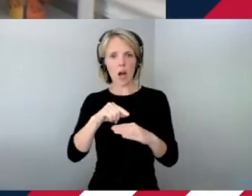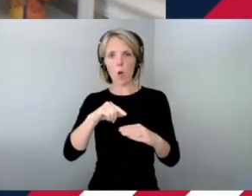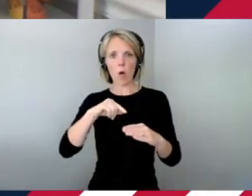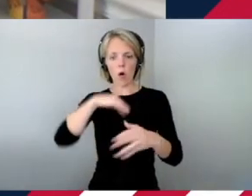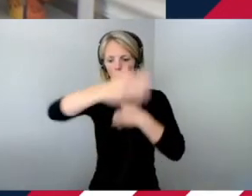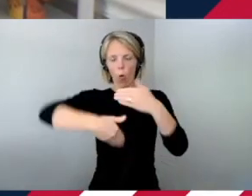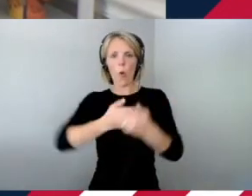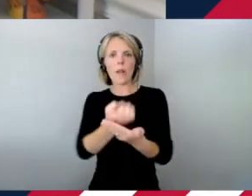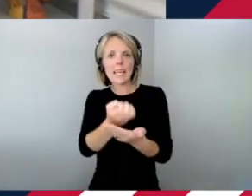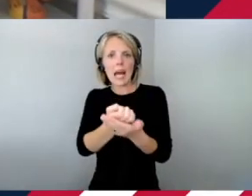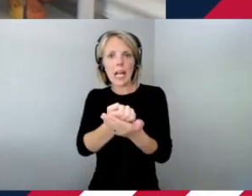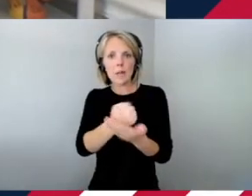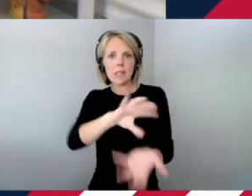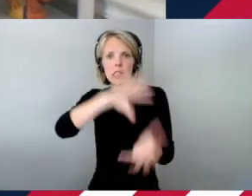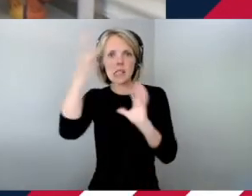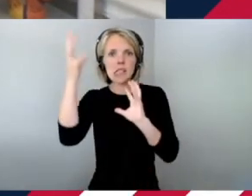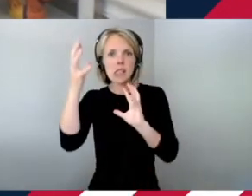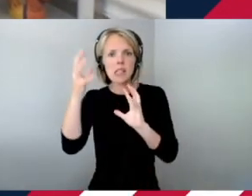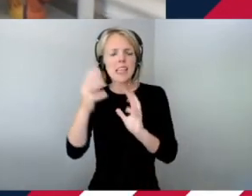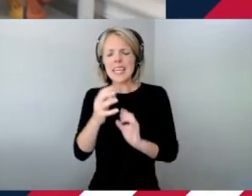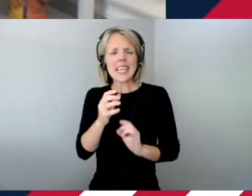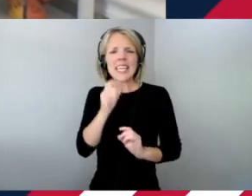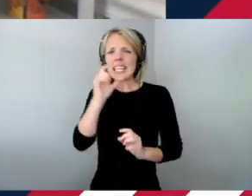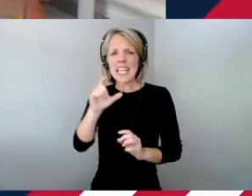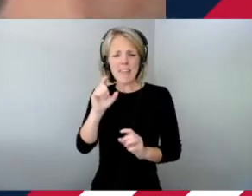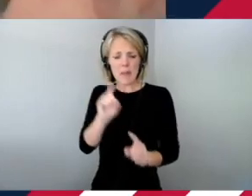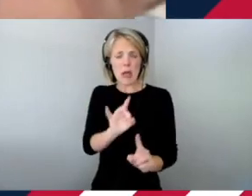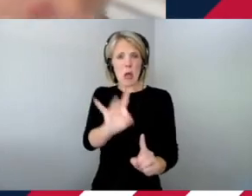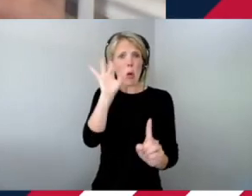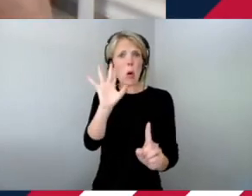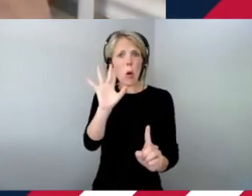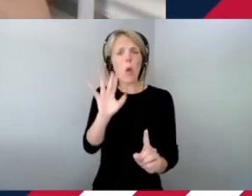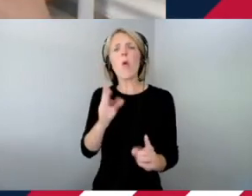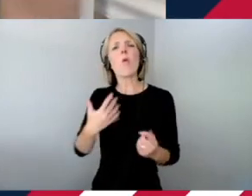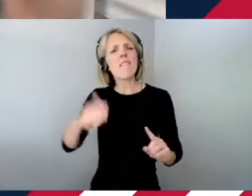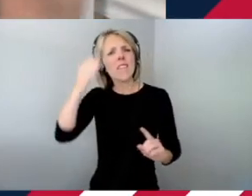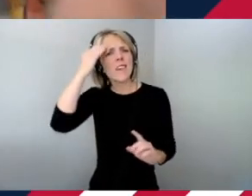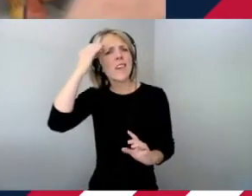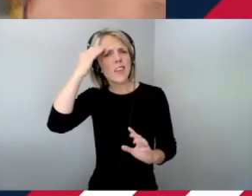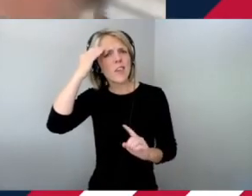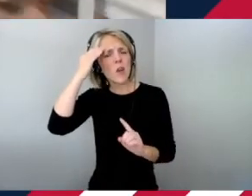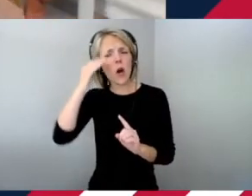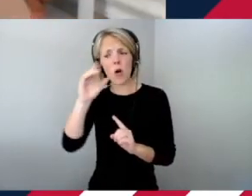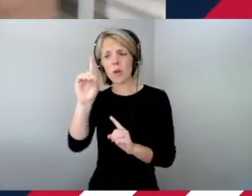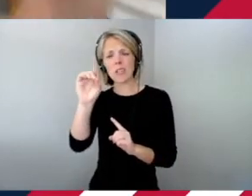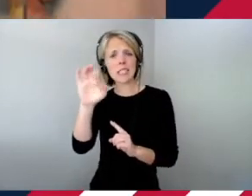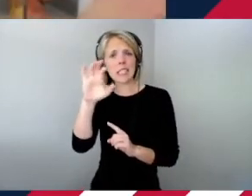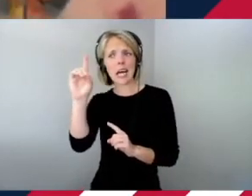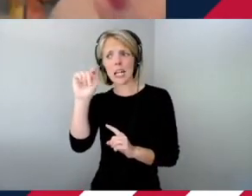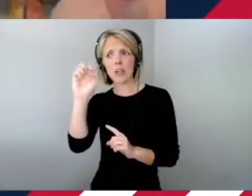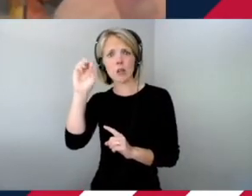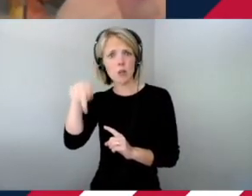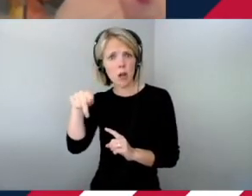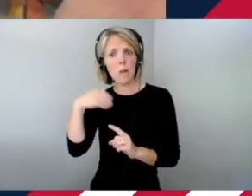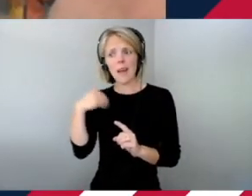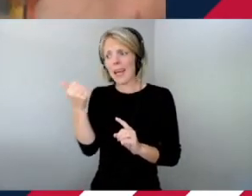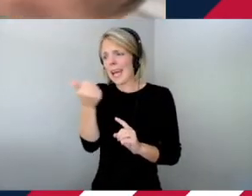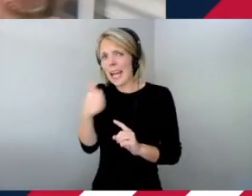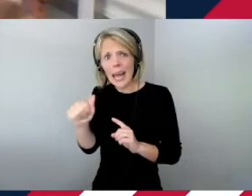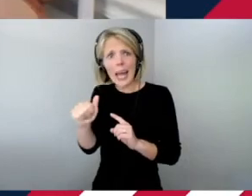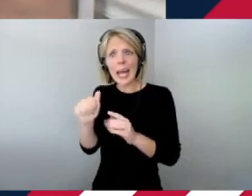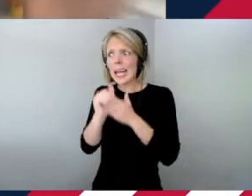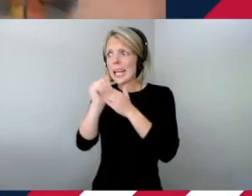economy. But it didn't have to be this bad. We all know that if Donald Trump had any competent